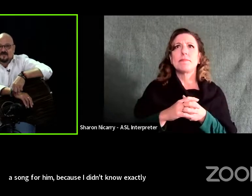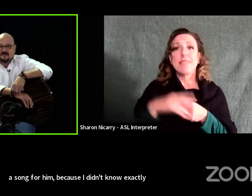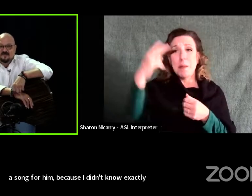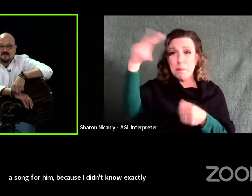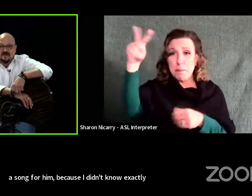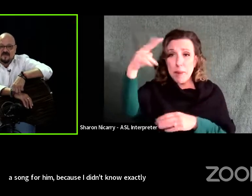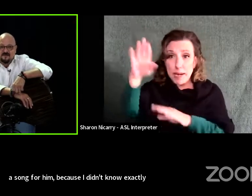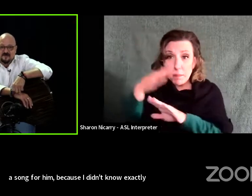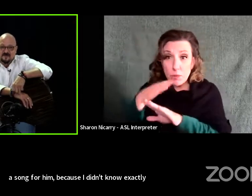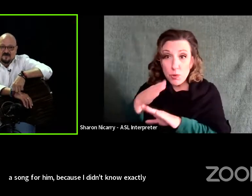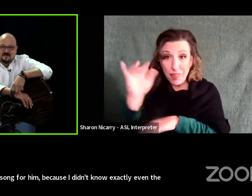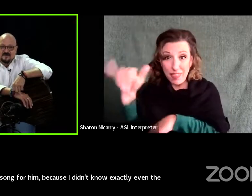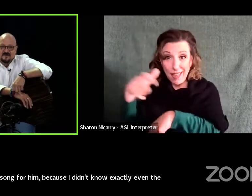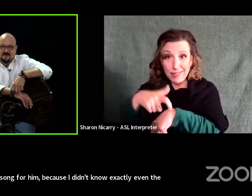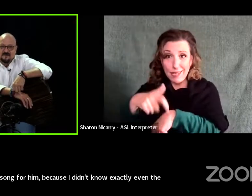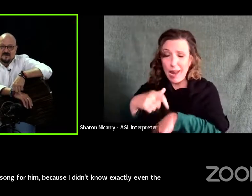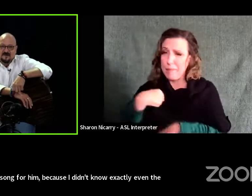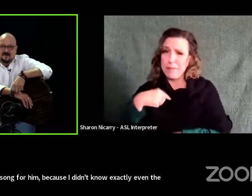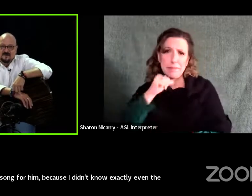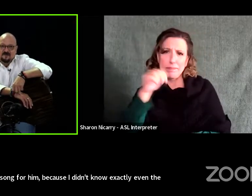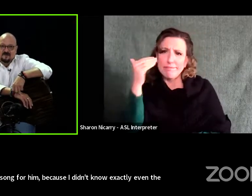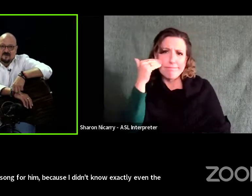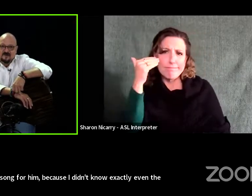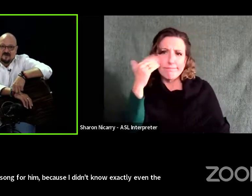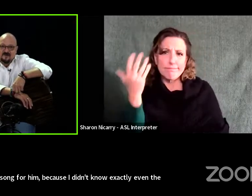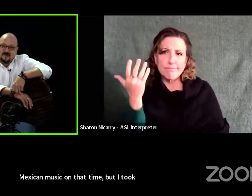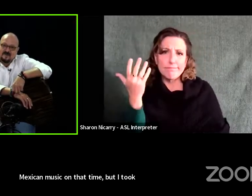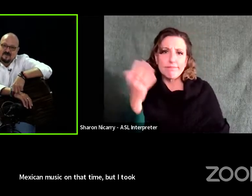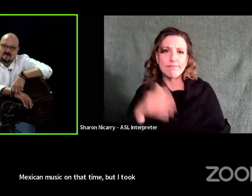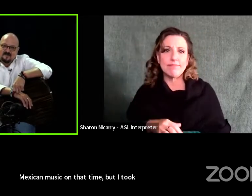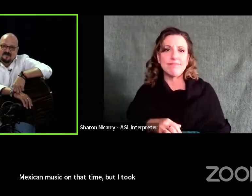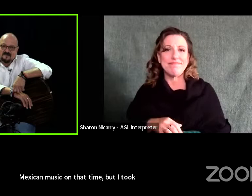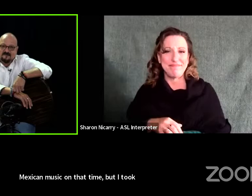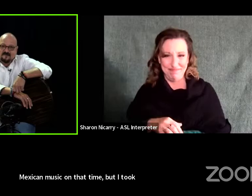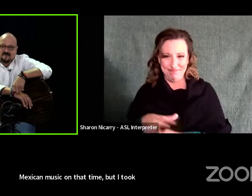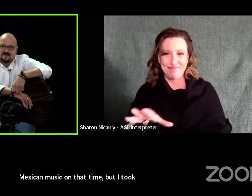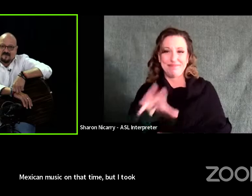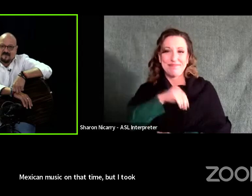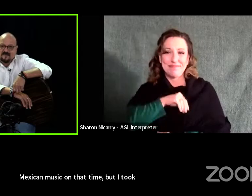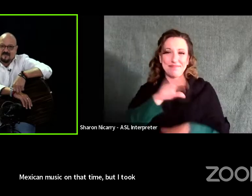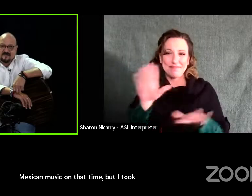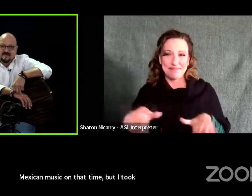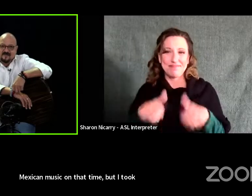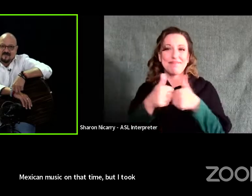music on that time. But I took the challenge